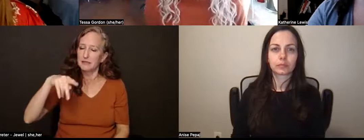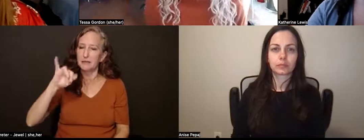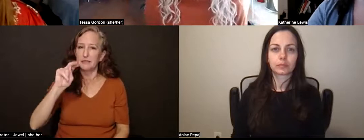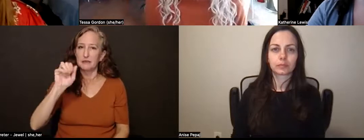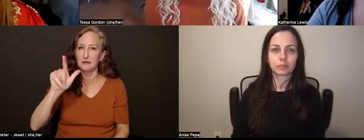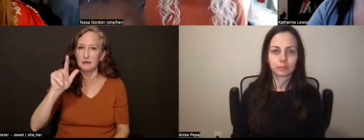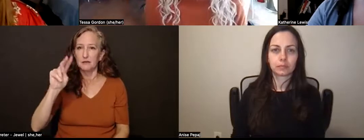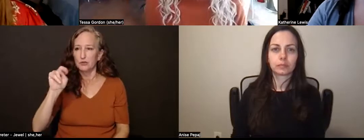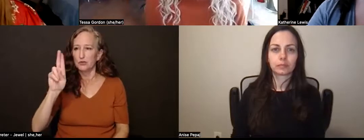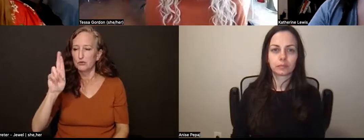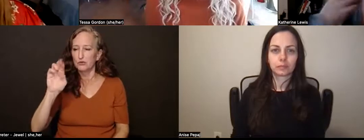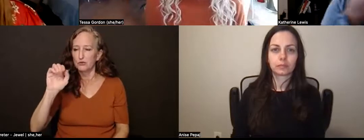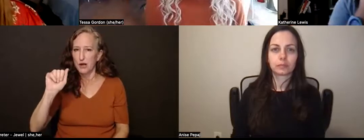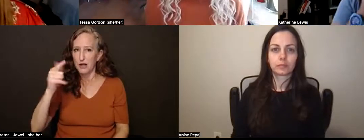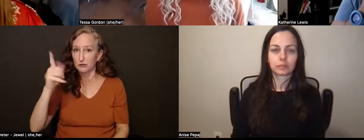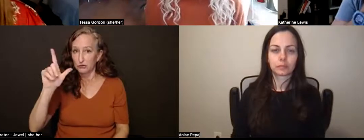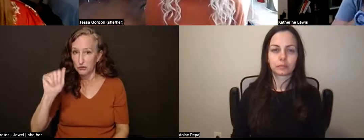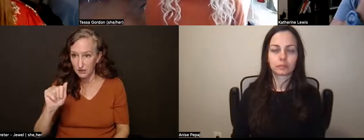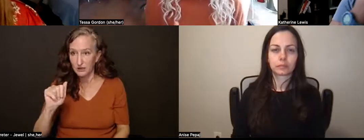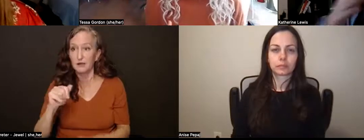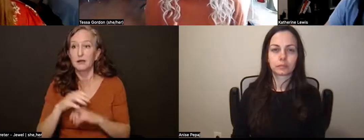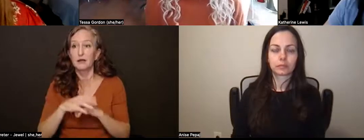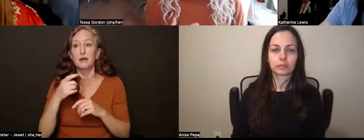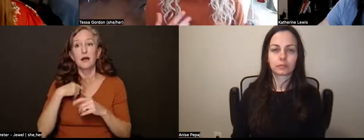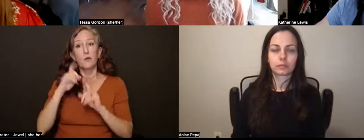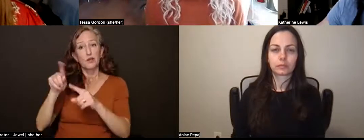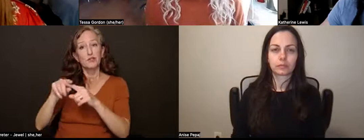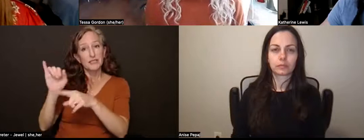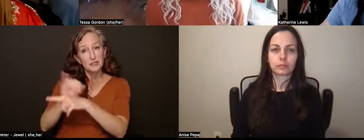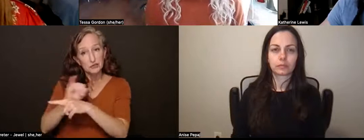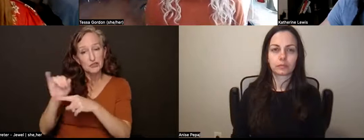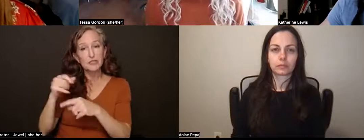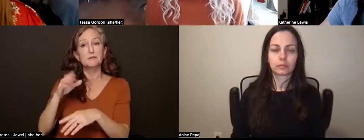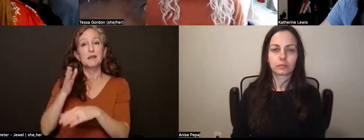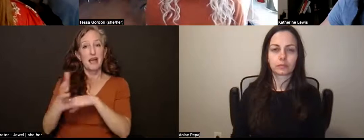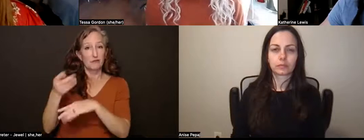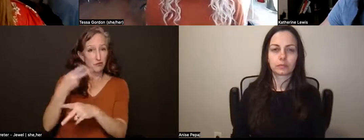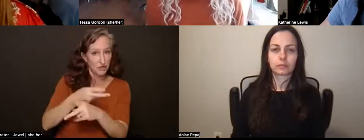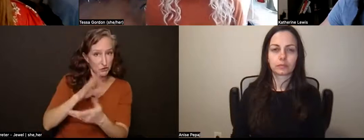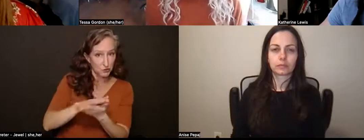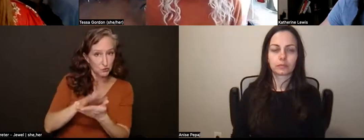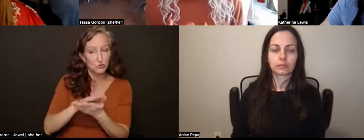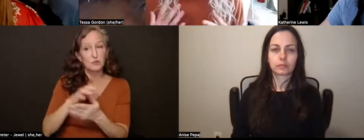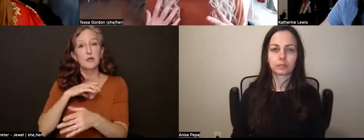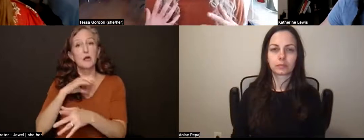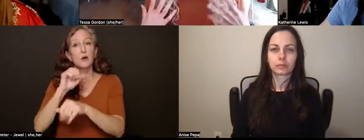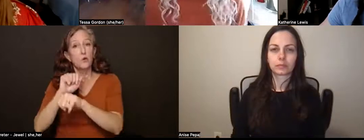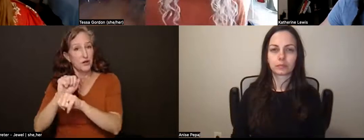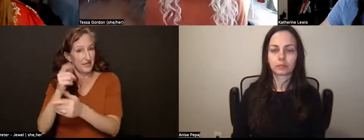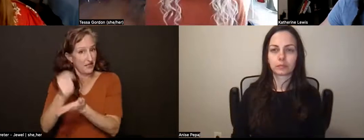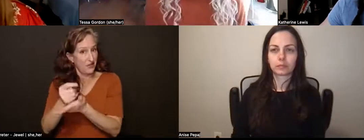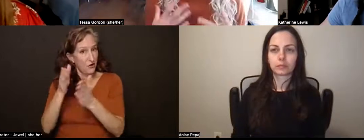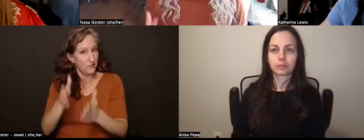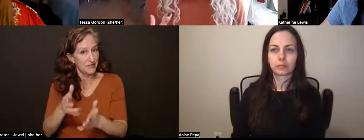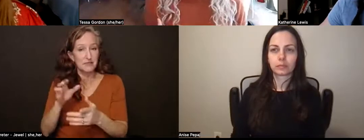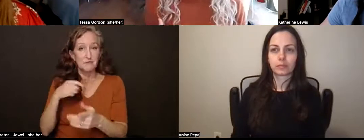was in my internship for after graduate school, so I was working as a therapist specializing with eating disorders, and suddenly I